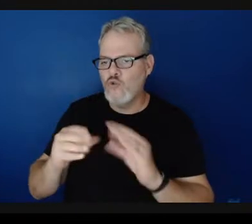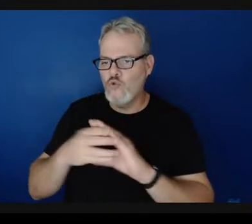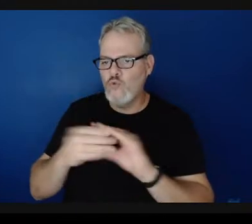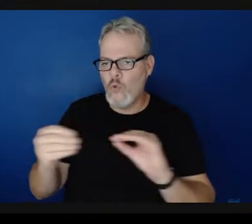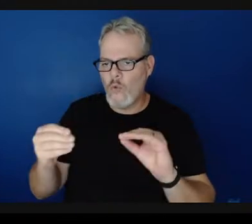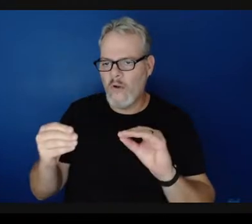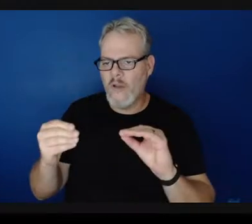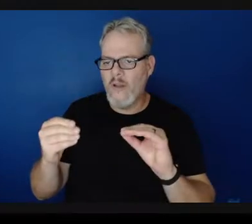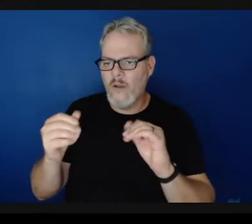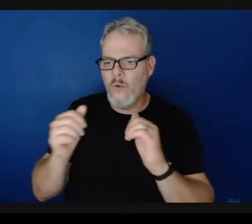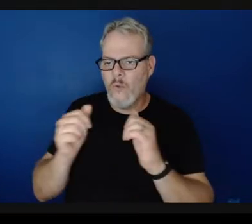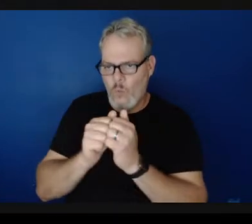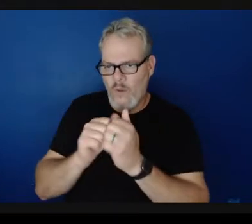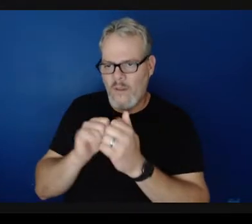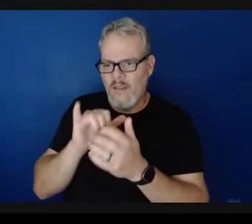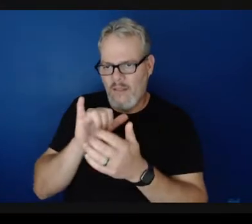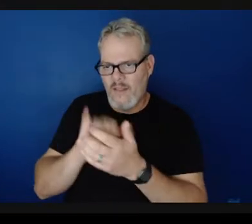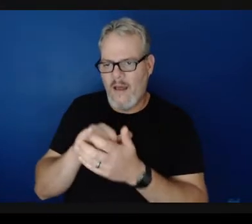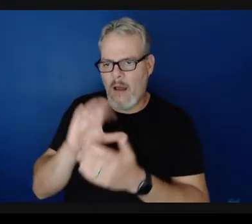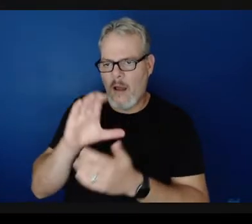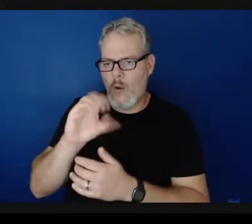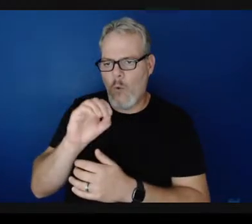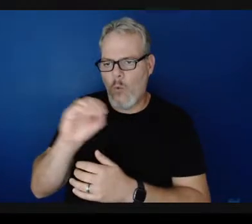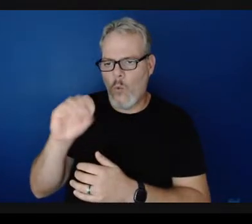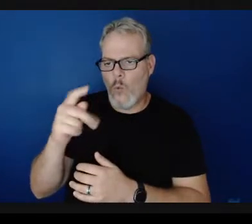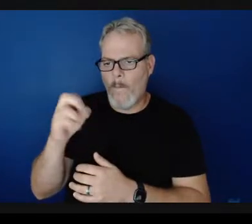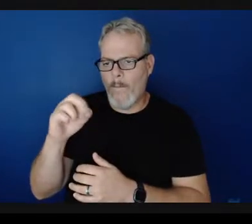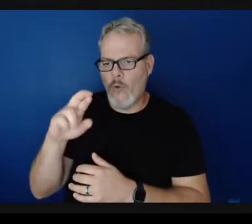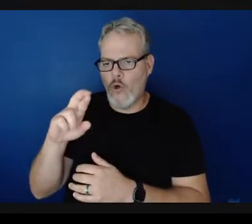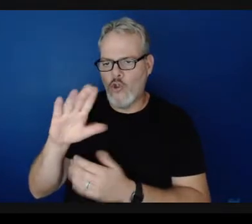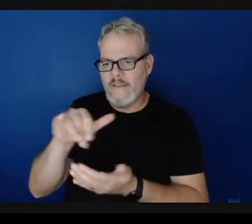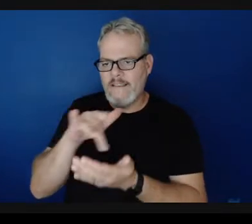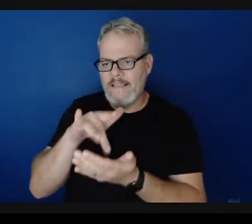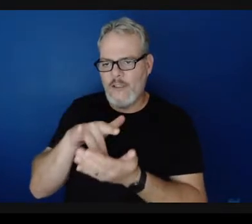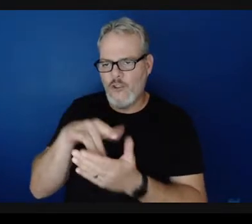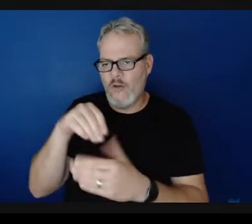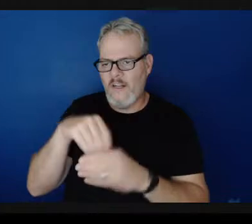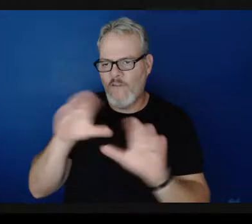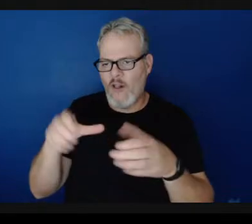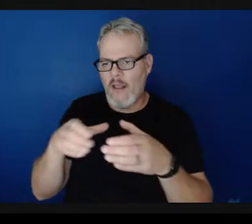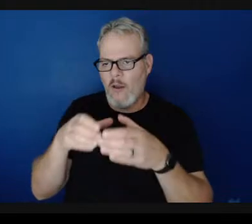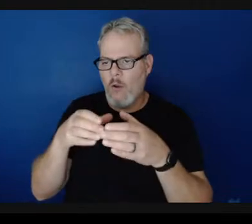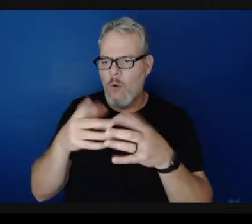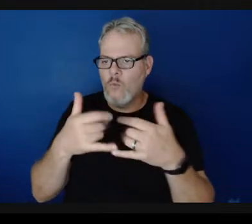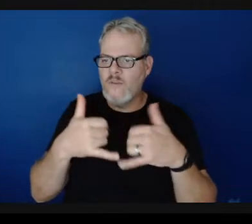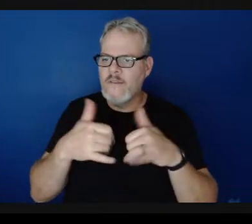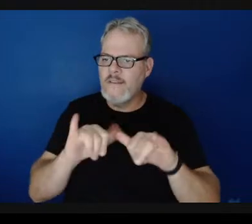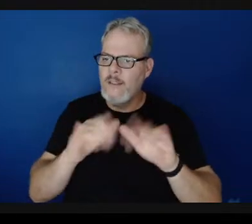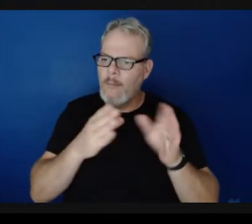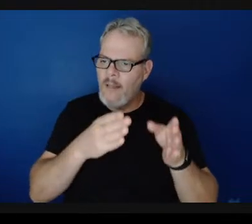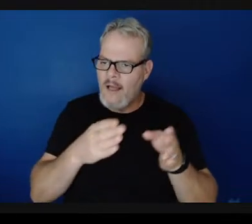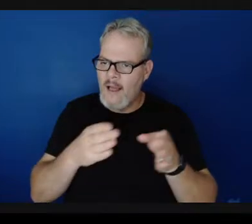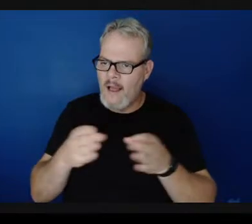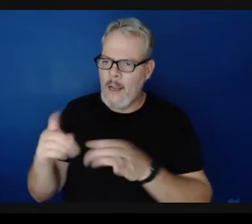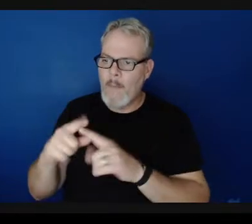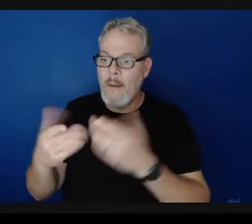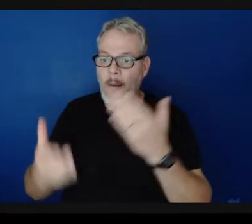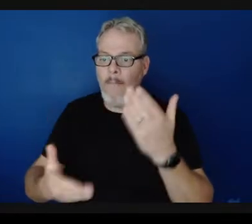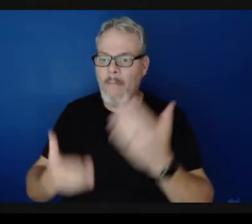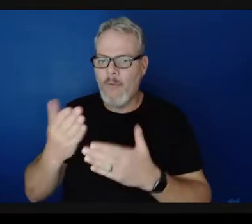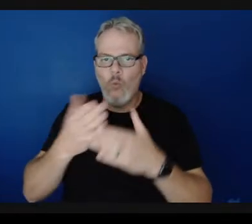year at Kilauea talk at the Cooper Center in Volcano. So we are still in our planning stage of that, but we perhaps will bring you a split update